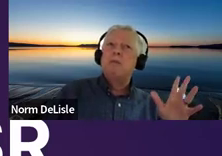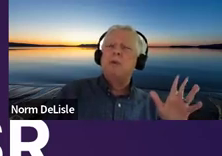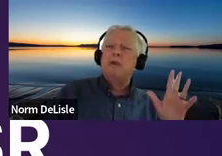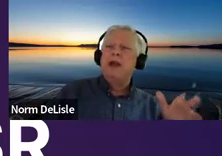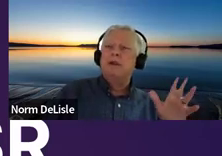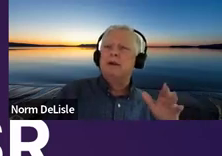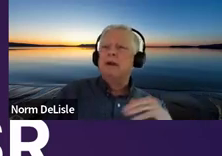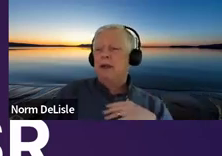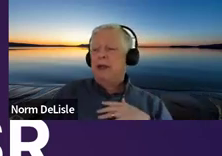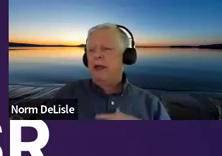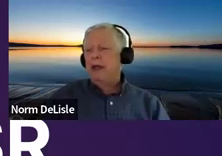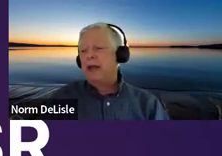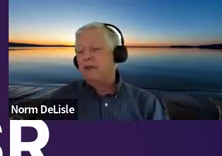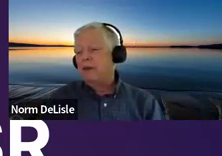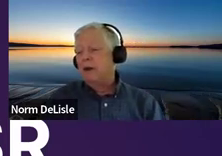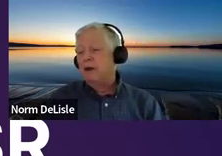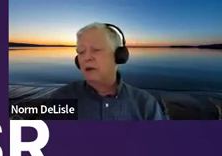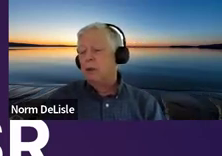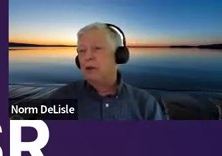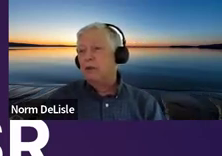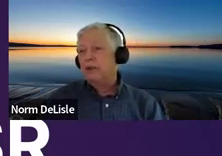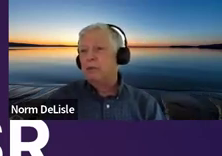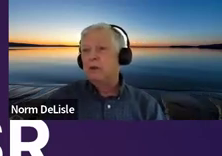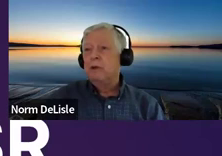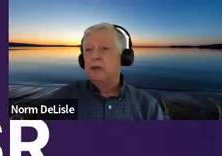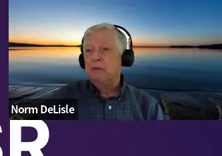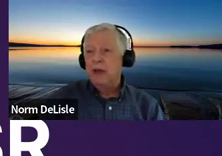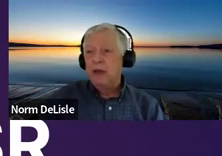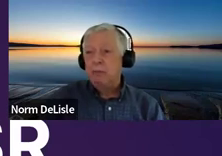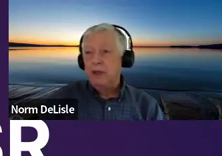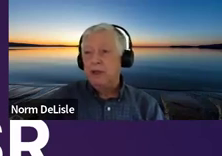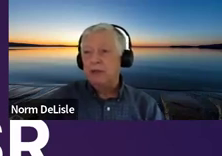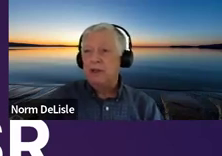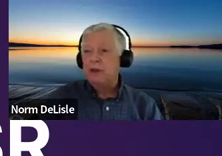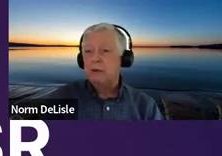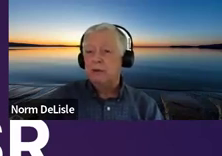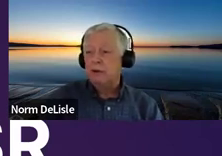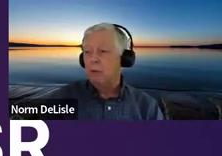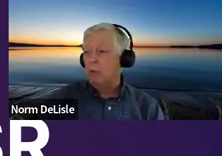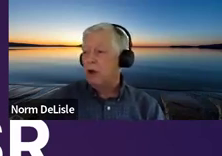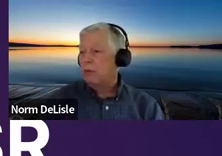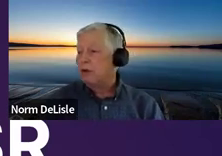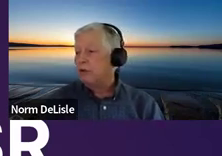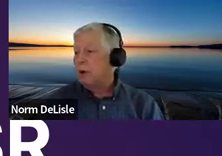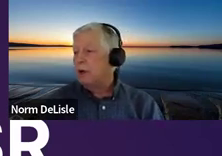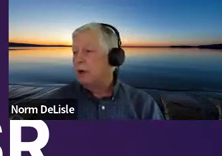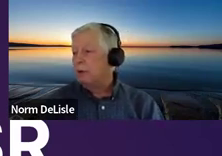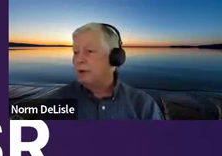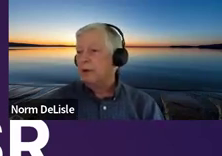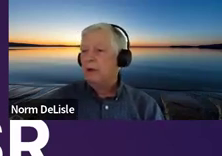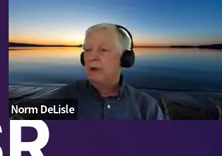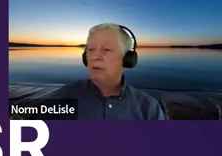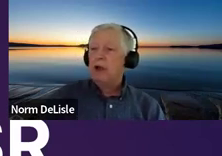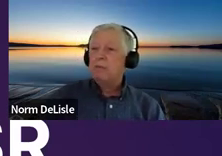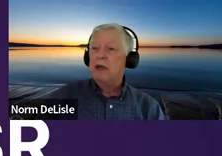primary problem was anger. And that's a critical symptom in the VA PTSD coach, and one of the reasons why I